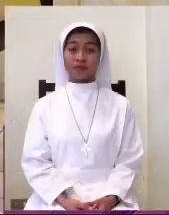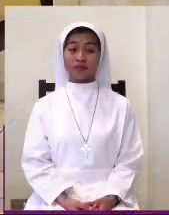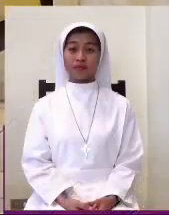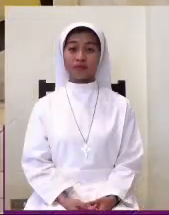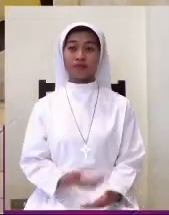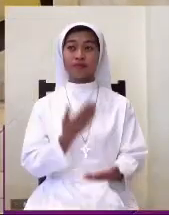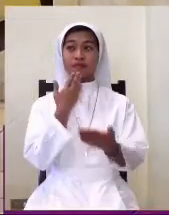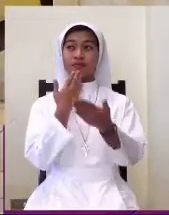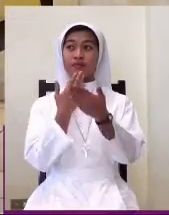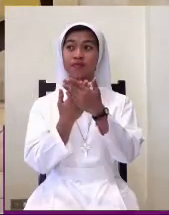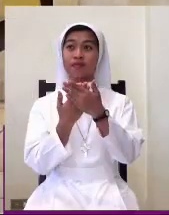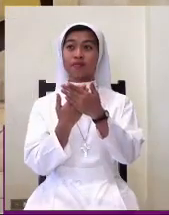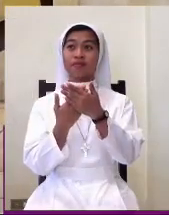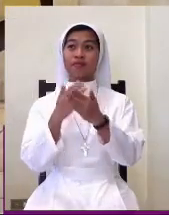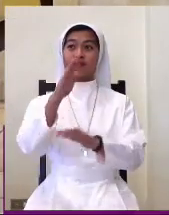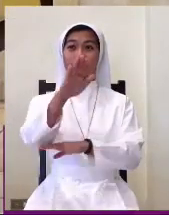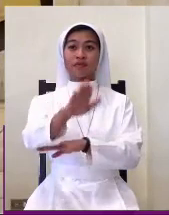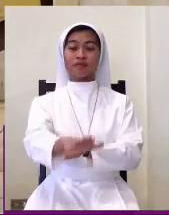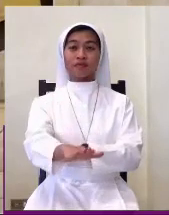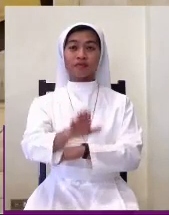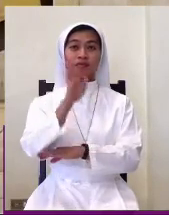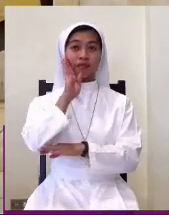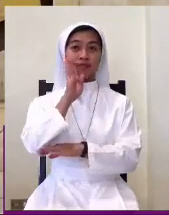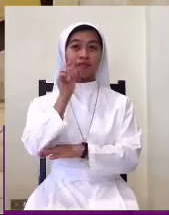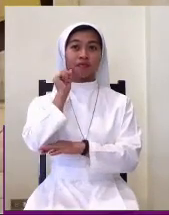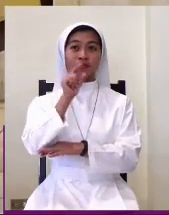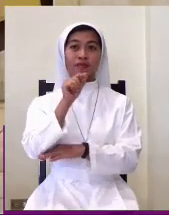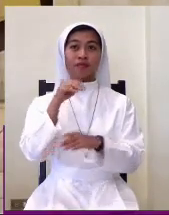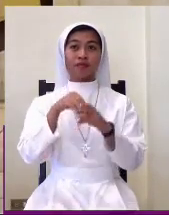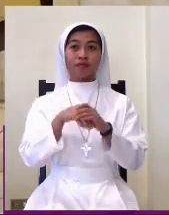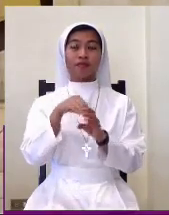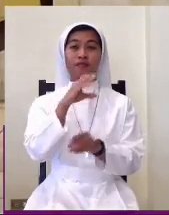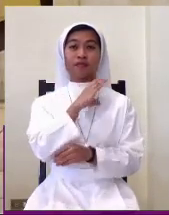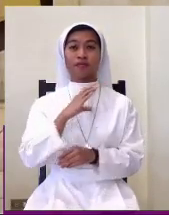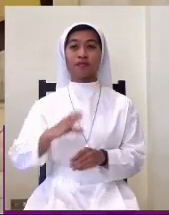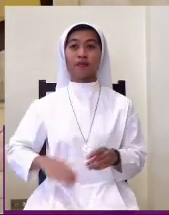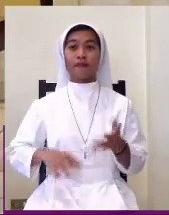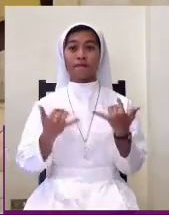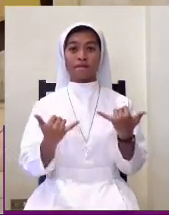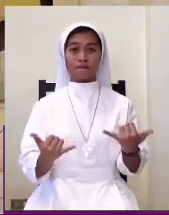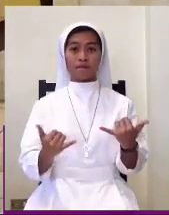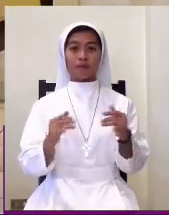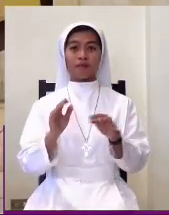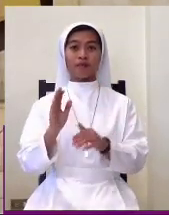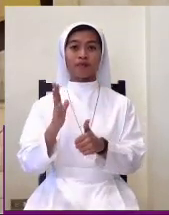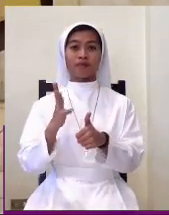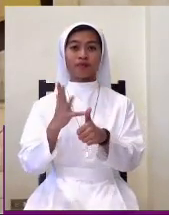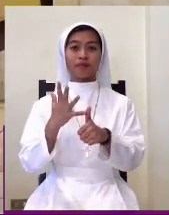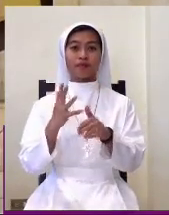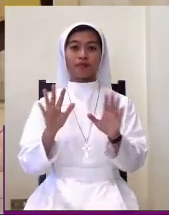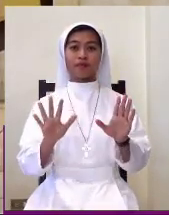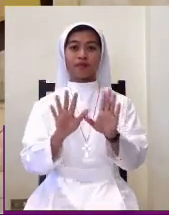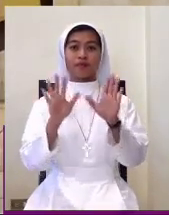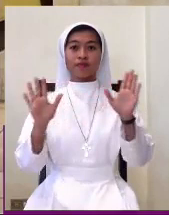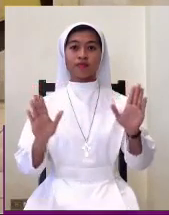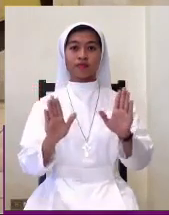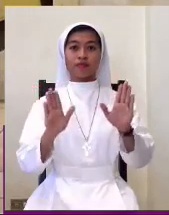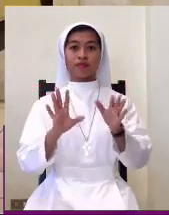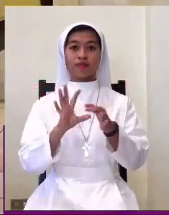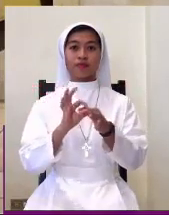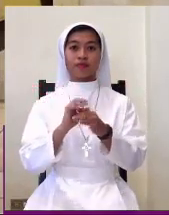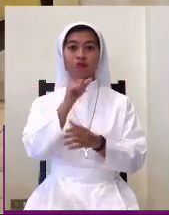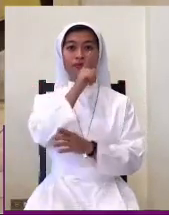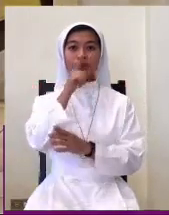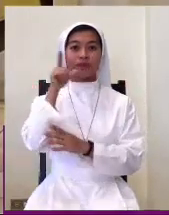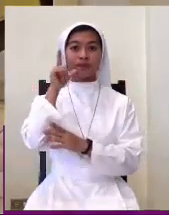Good afternoon, my dear brothers and sisters in Christ. Today is the fifth Sunday of Lent. Together